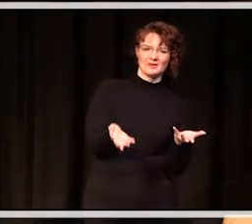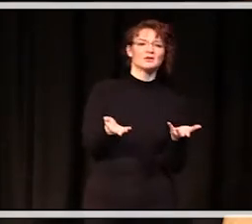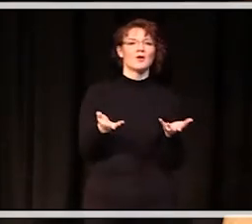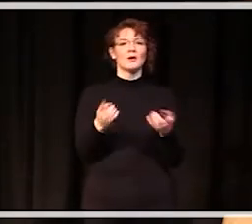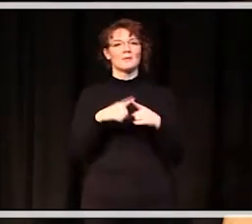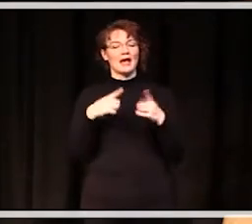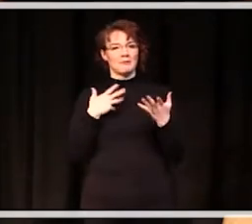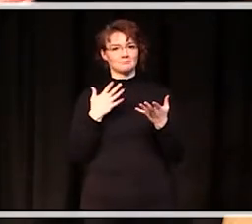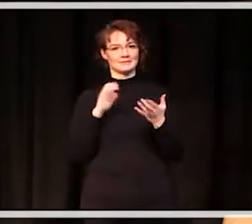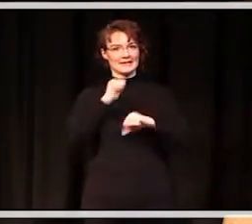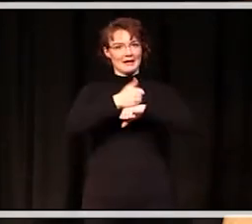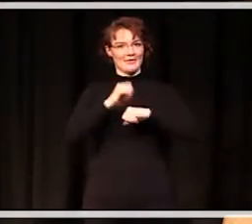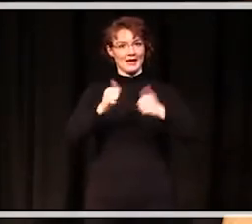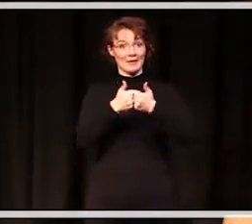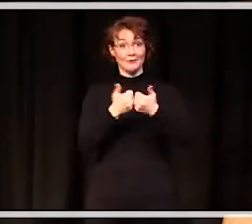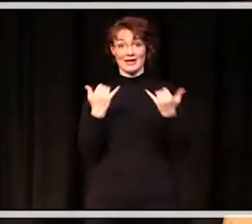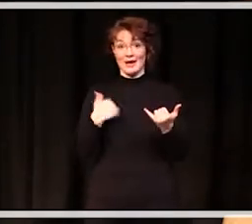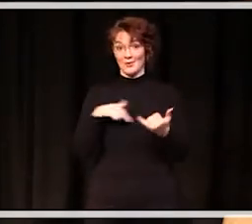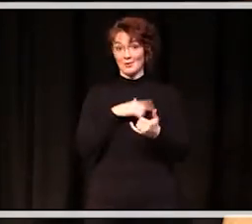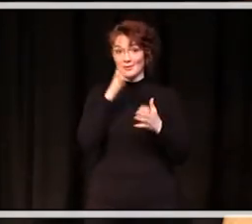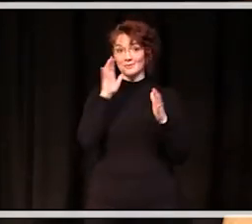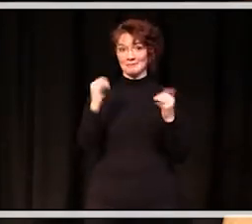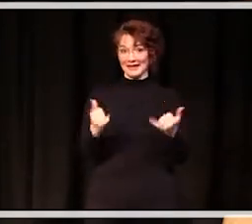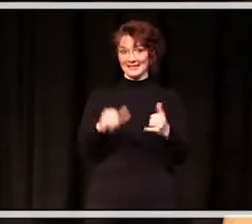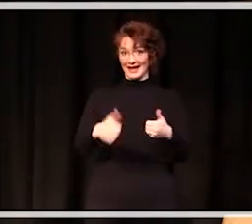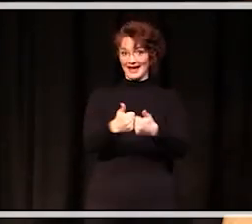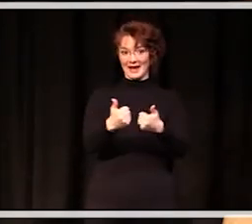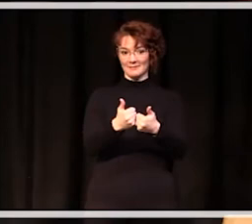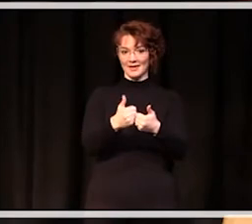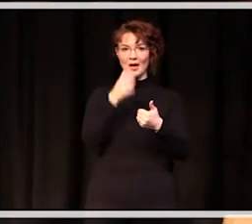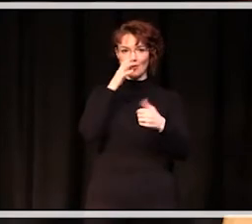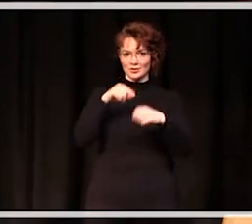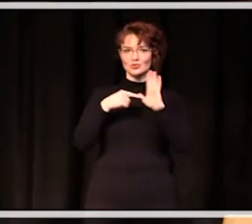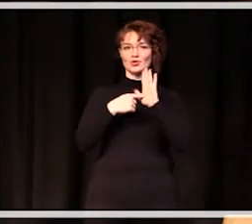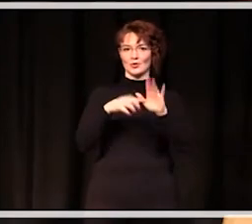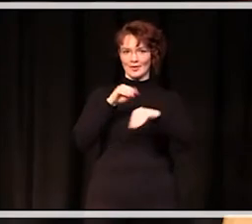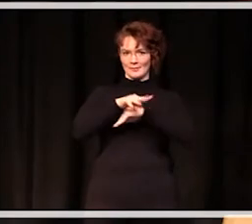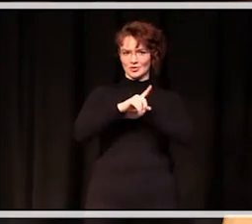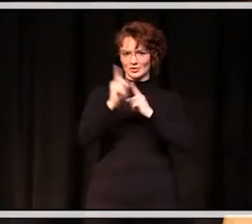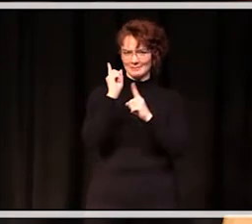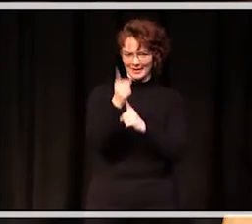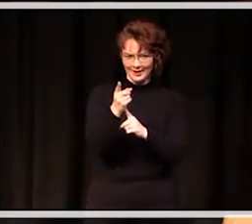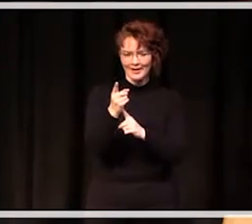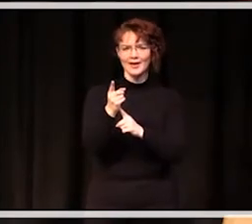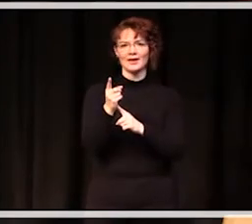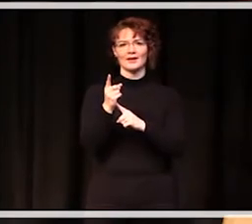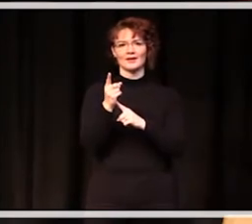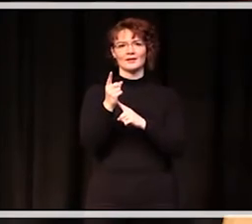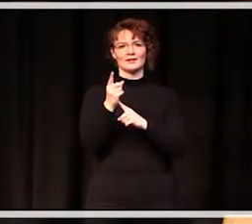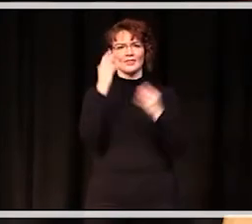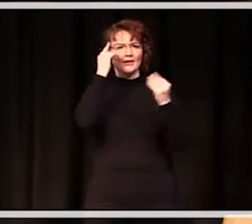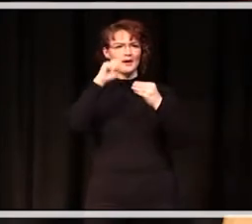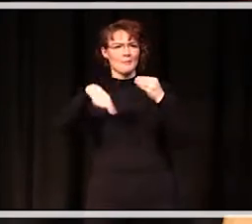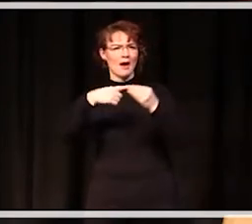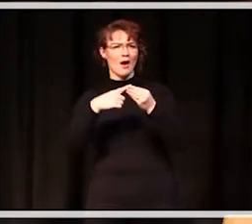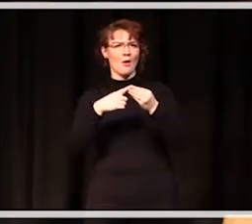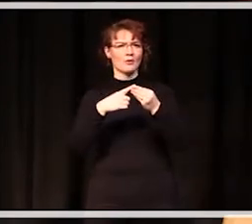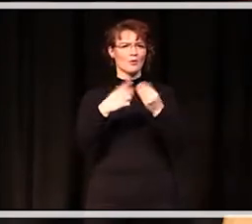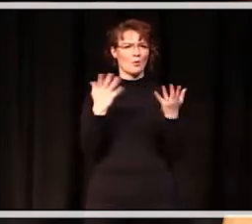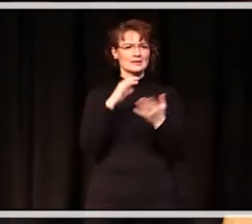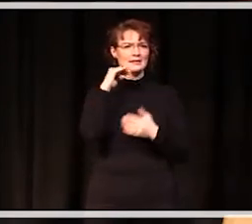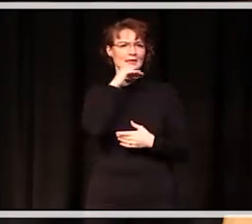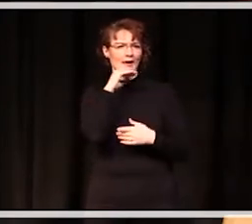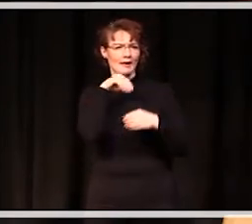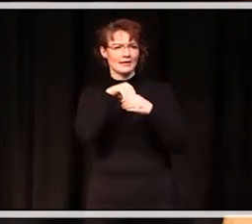for you because we're going to play the game. What's the lie? You're going to see a commercial here, and I want you to be thinking about, okay, so what's the